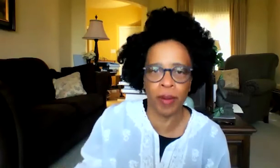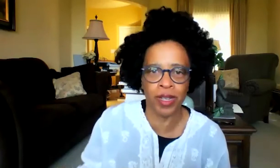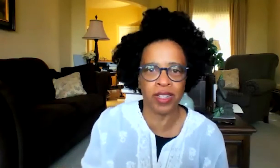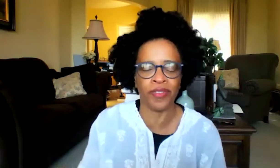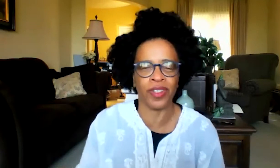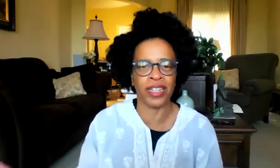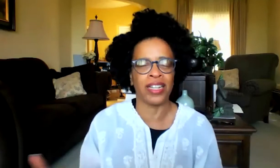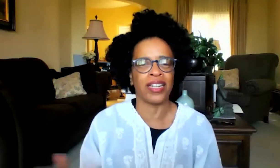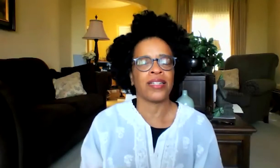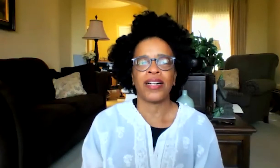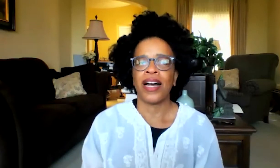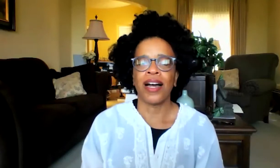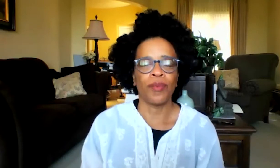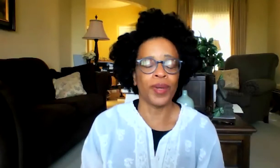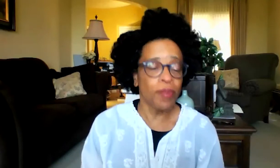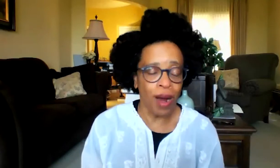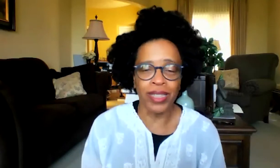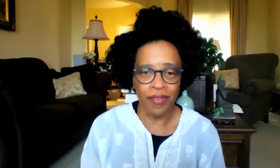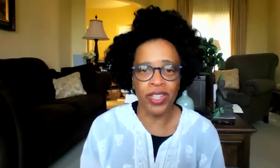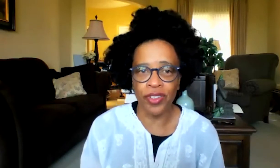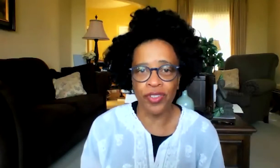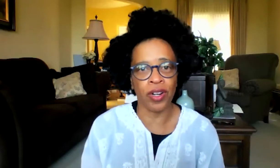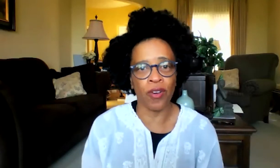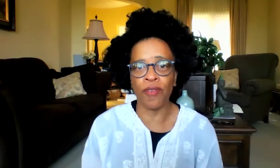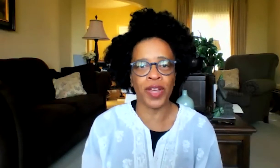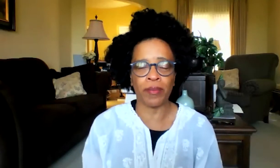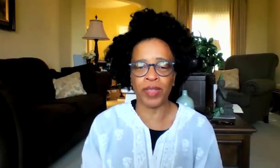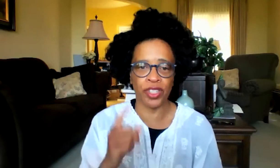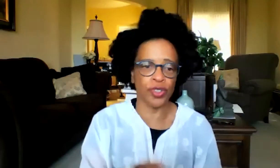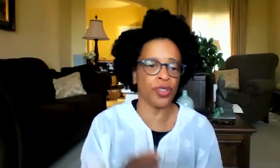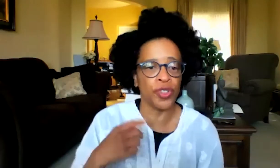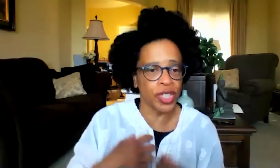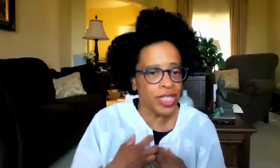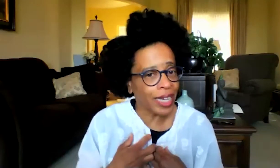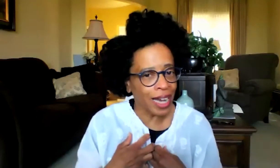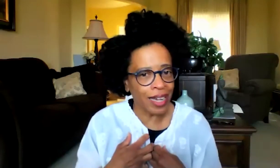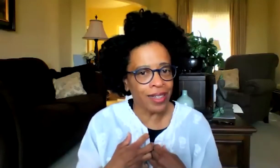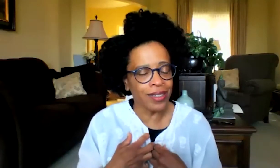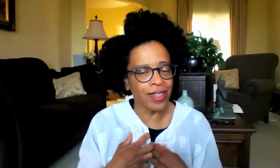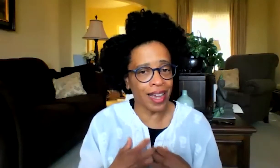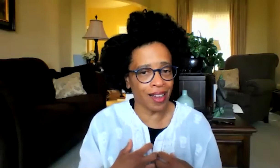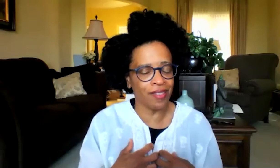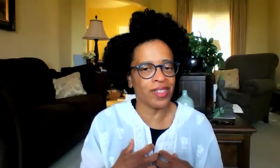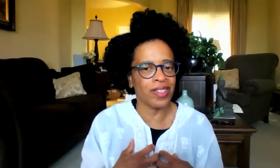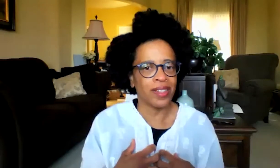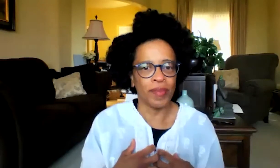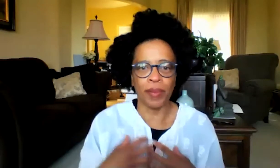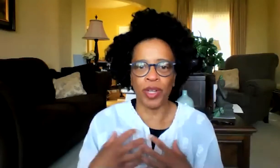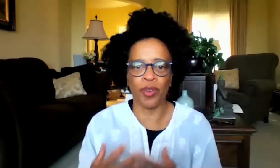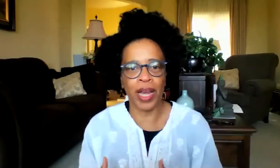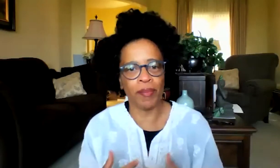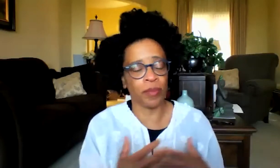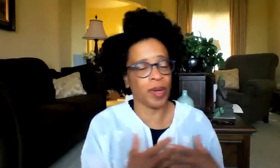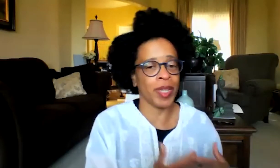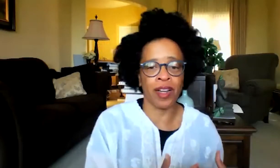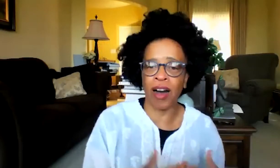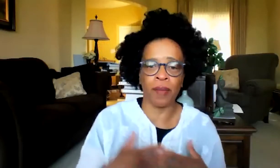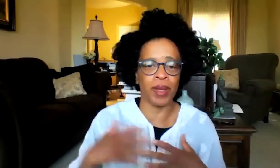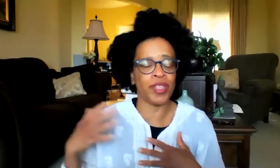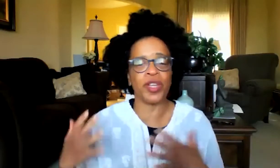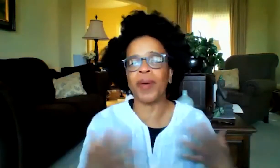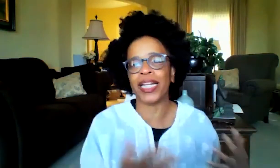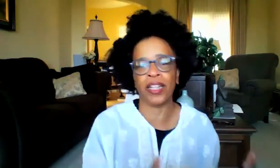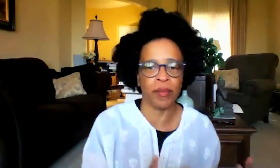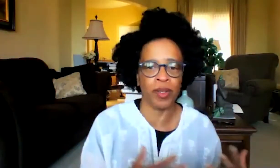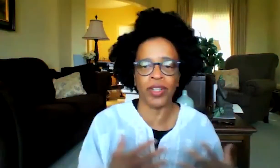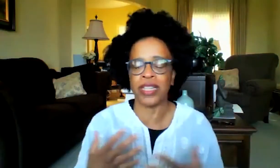know something about suffering, we probably have teachers in our own families. You do, just like I have. Maybe a grandmother, maybe an aunt,